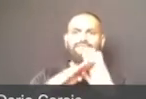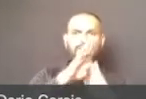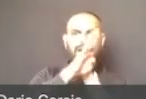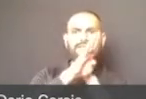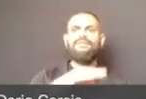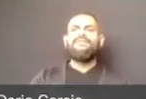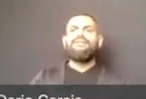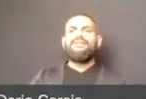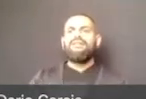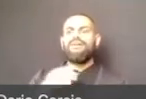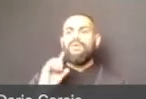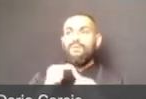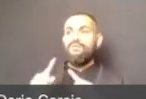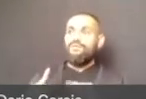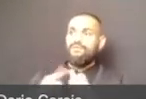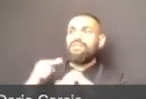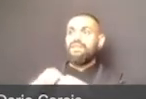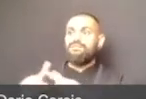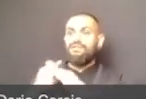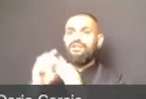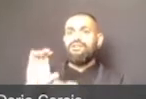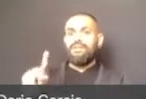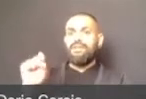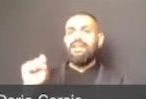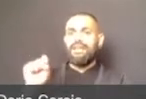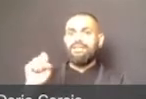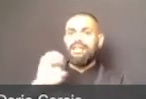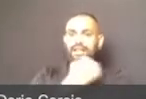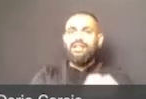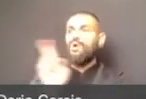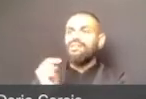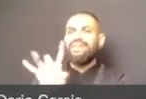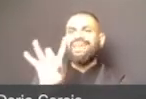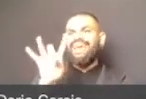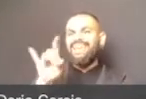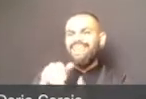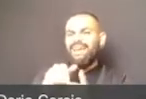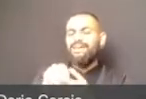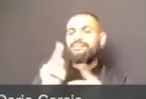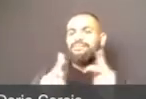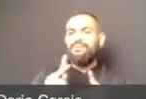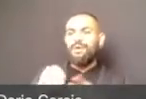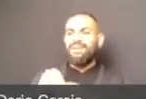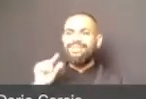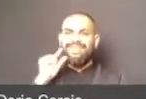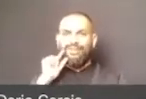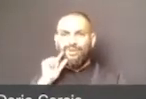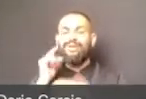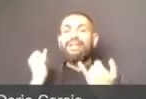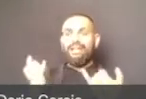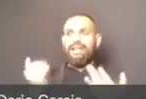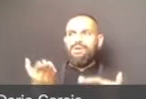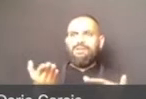CPS Energy, started the company, there were only 8,000 people in San Antonio, and now here we